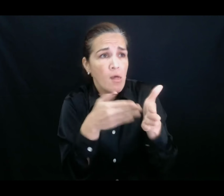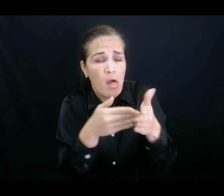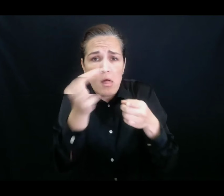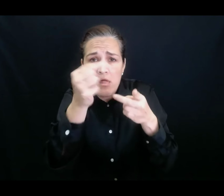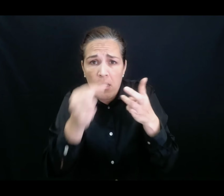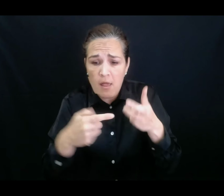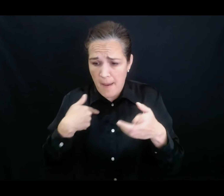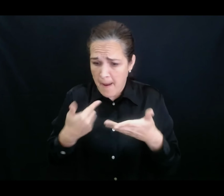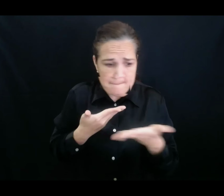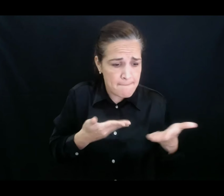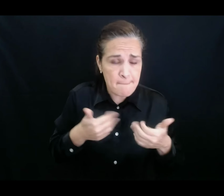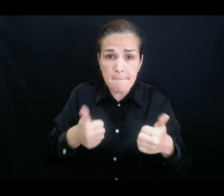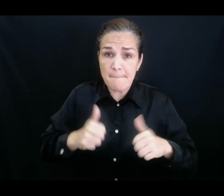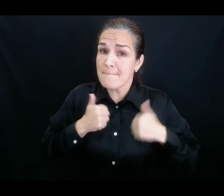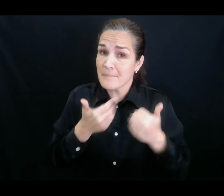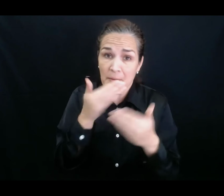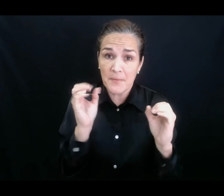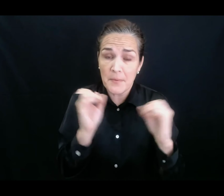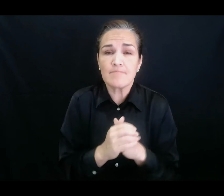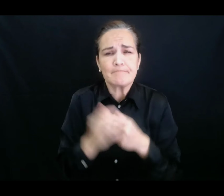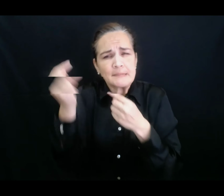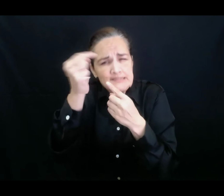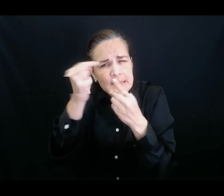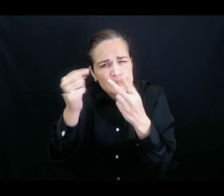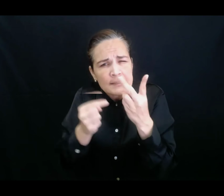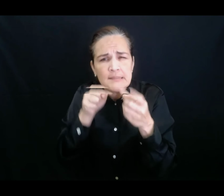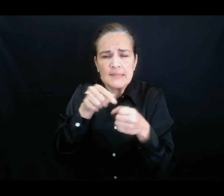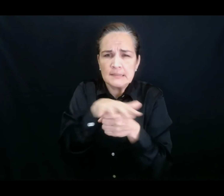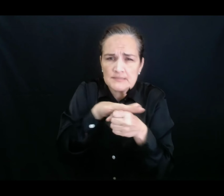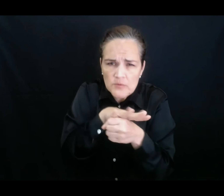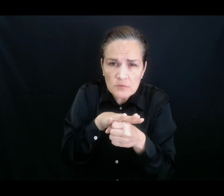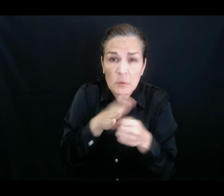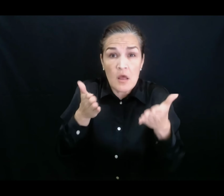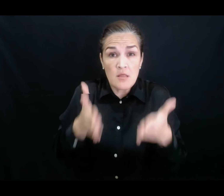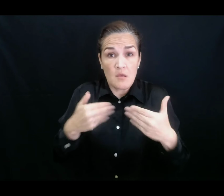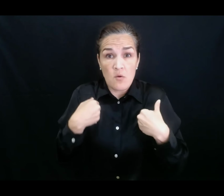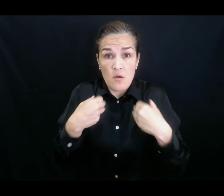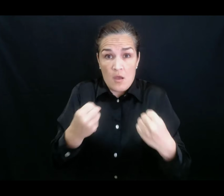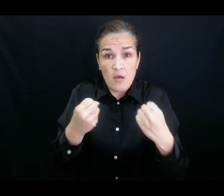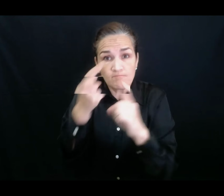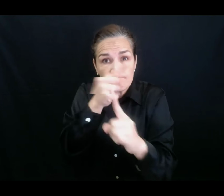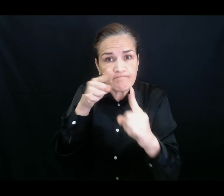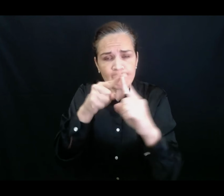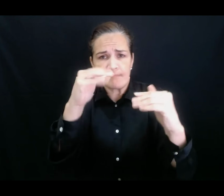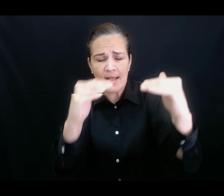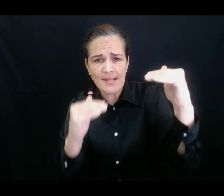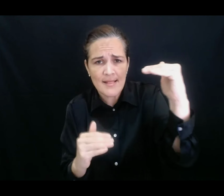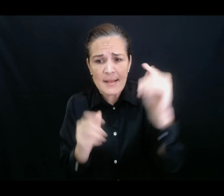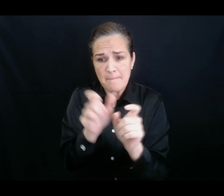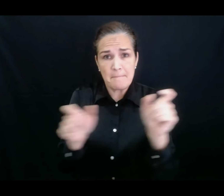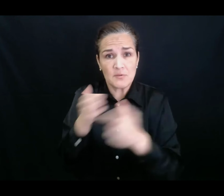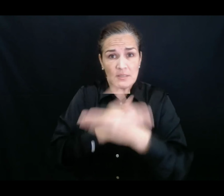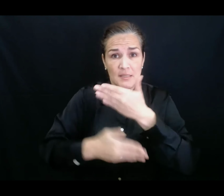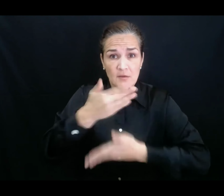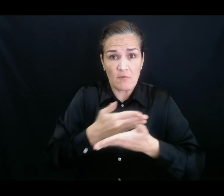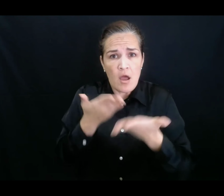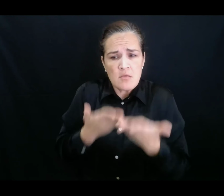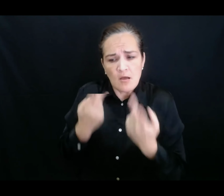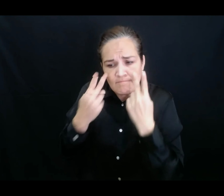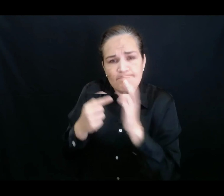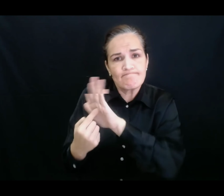functioning. And many of these facts of the health outcomes and health disparities in people with disabilities were revealed in